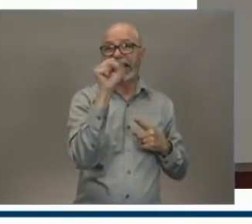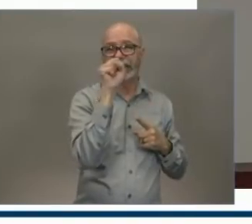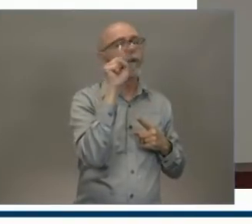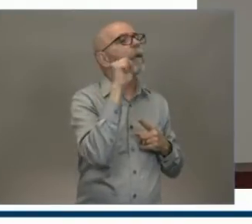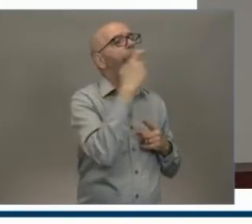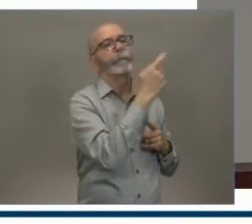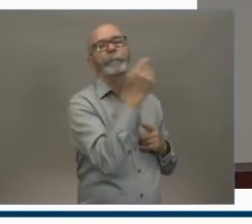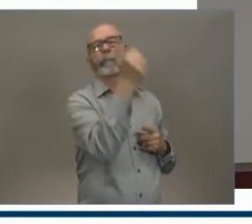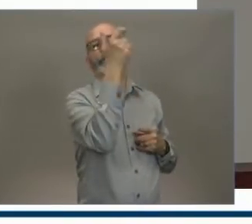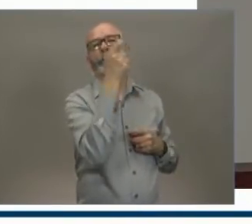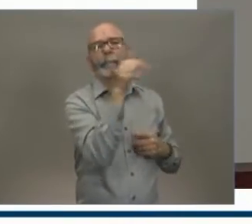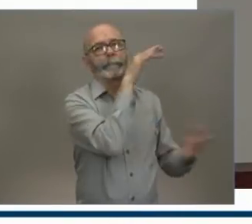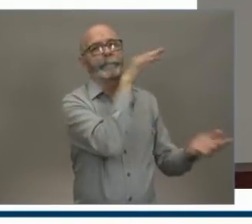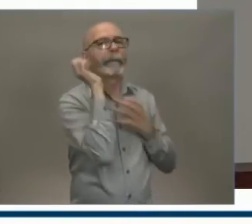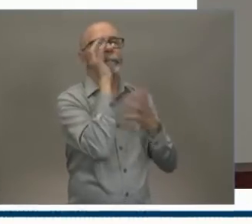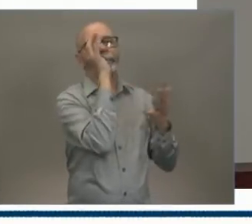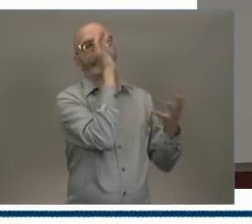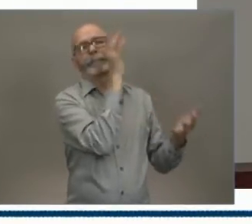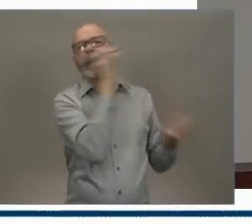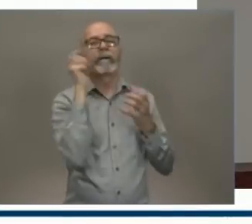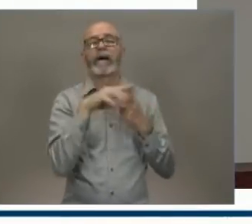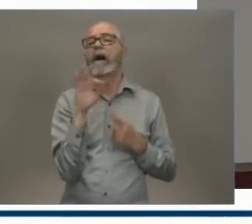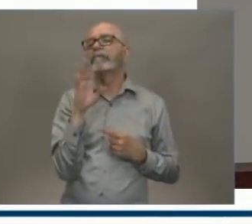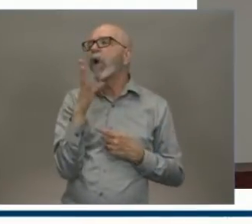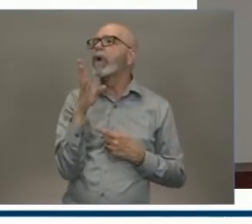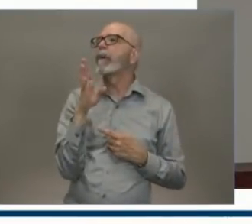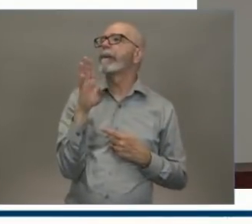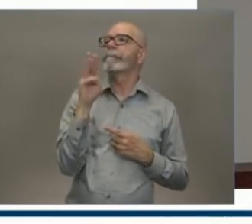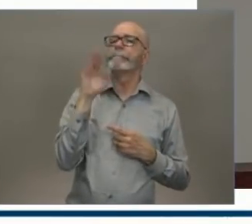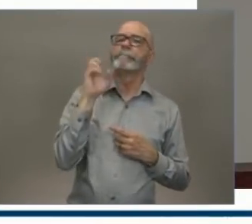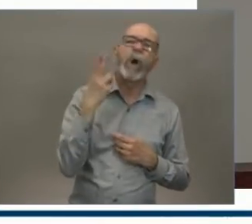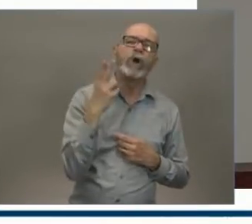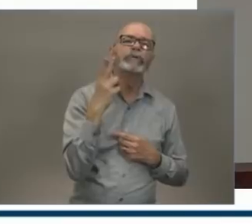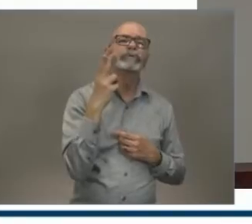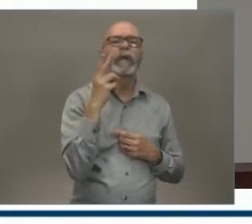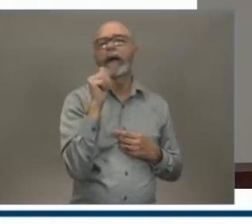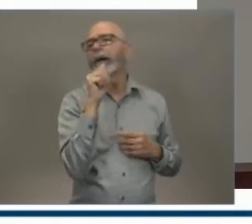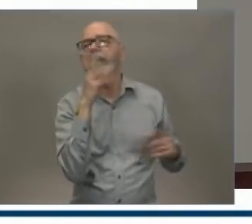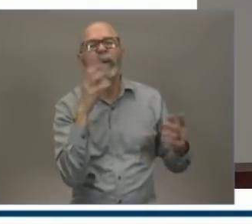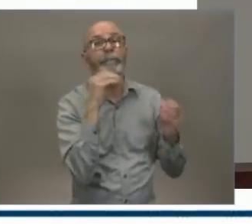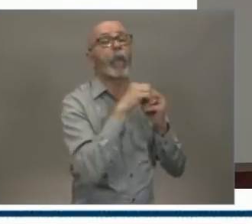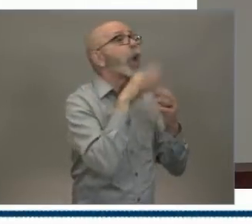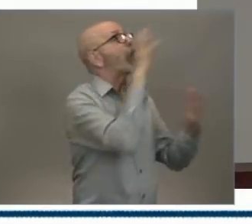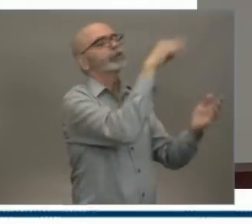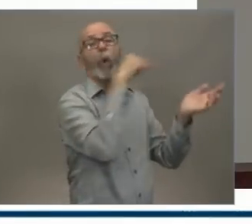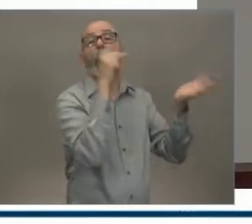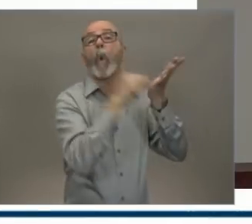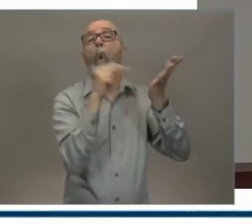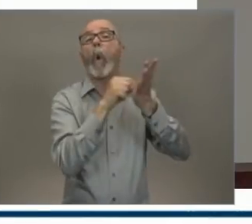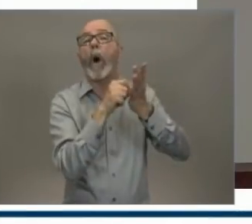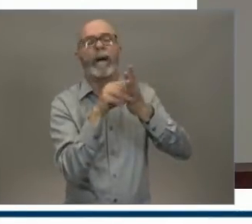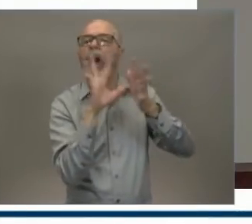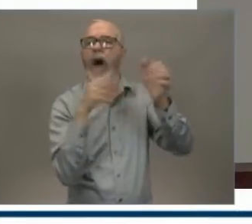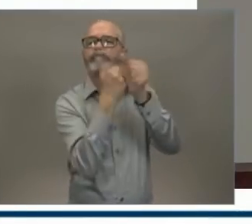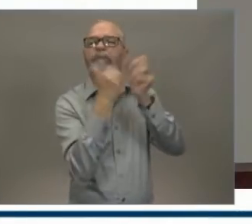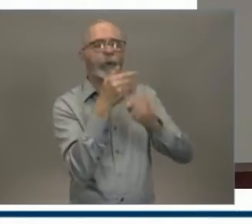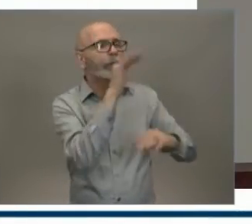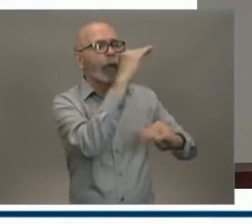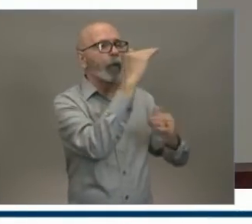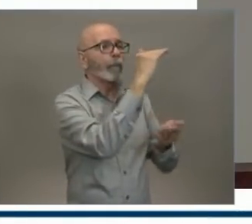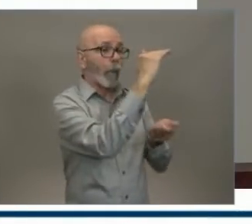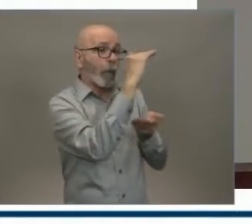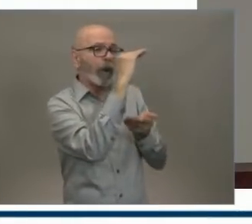in February and March. So even within our 90-day plan, we feel by the time we get to the end of the 90 days, we'll be on